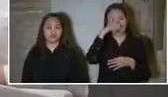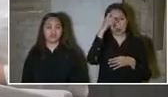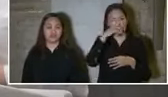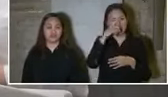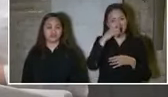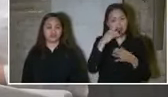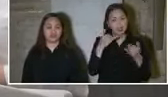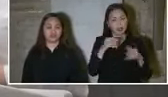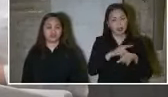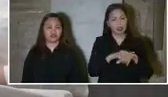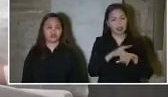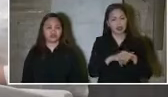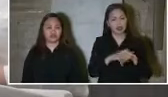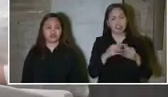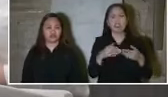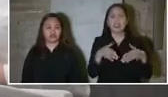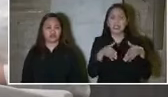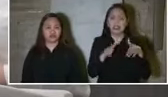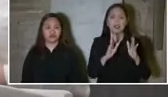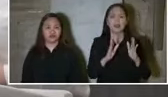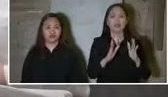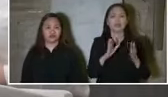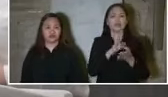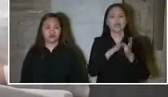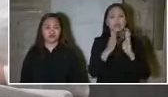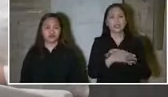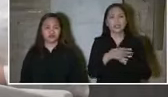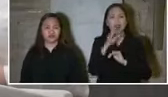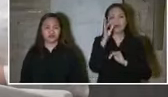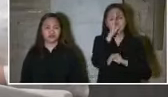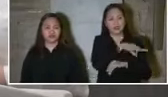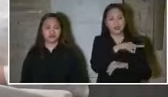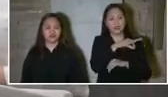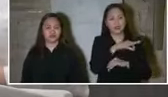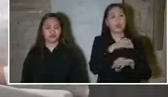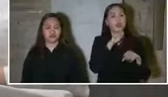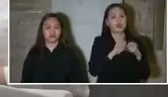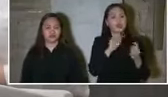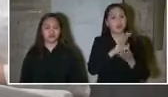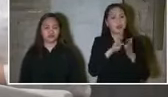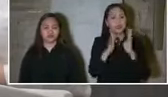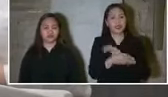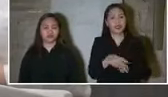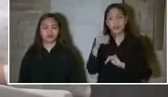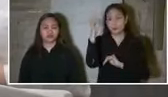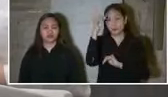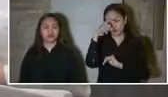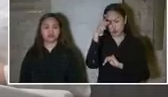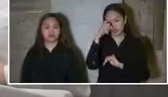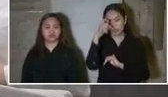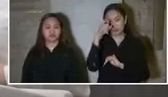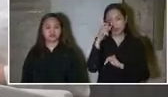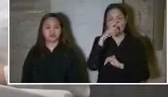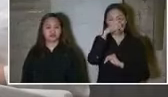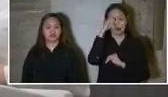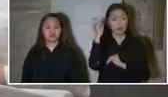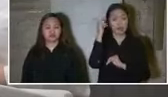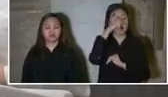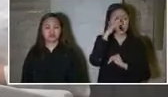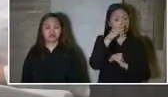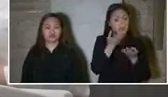him become a fool, so as to become wise. For the wisdom of this